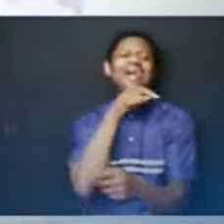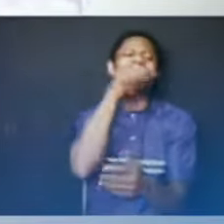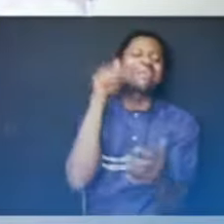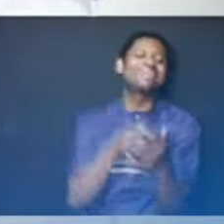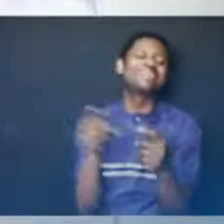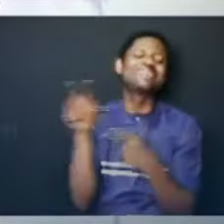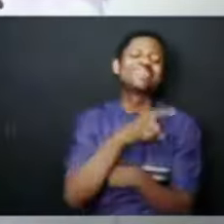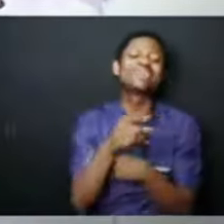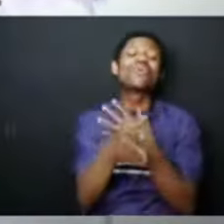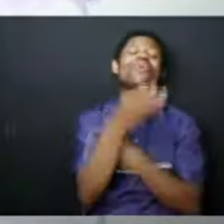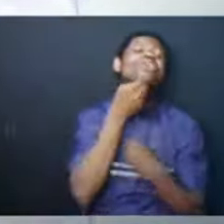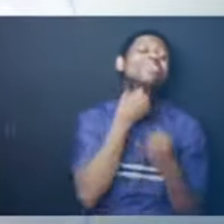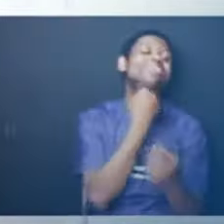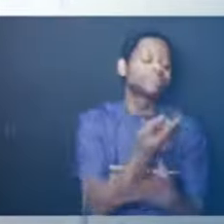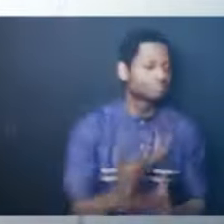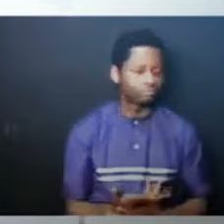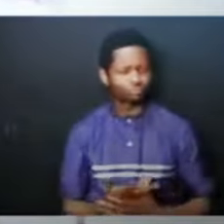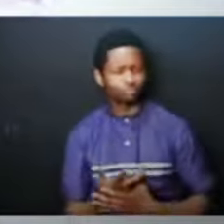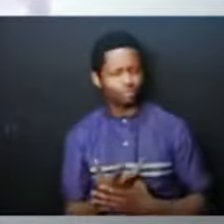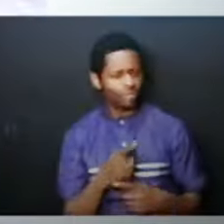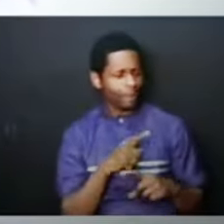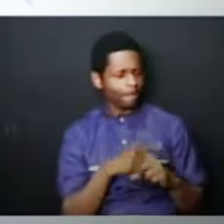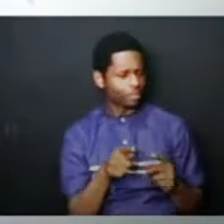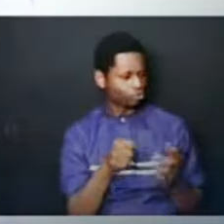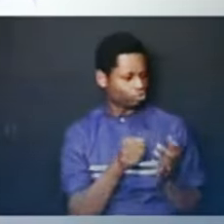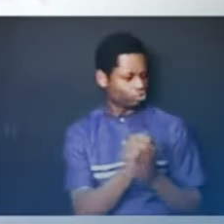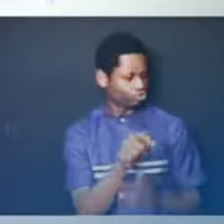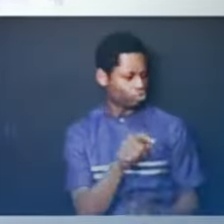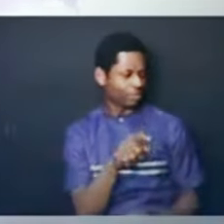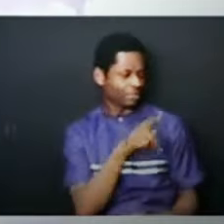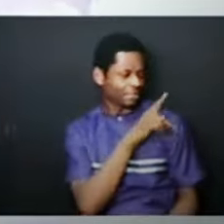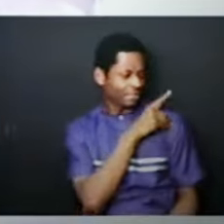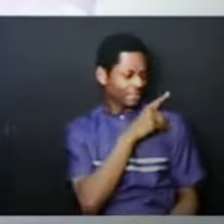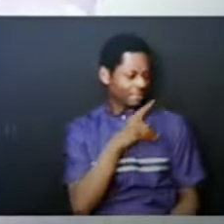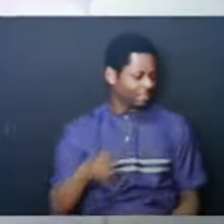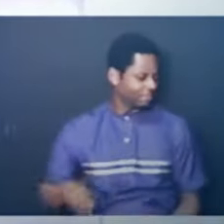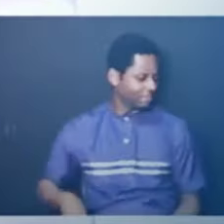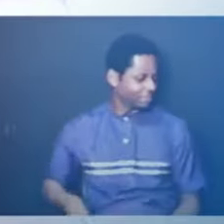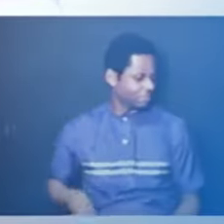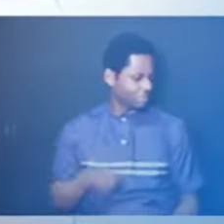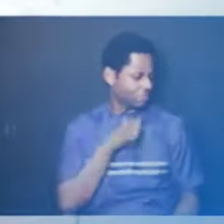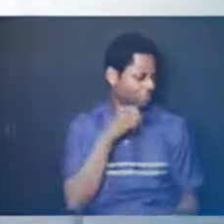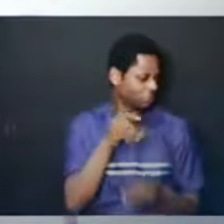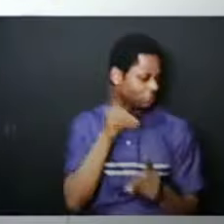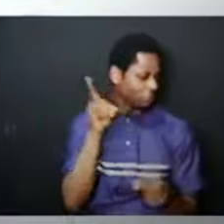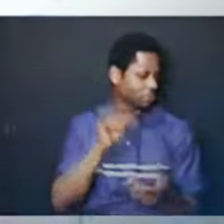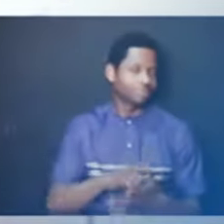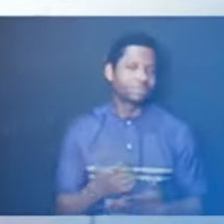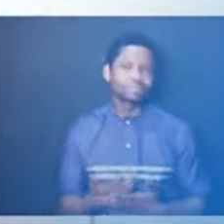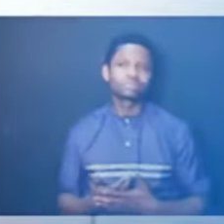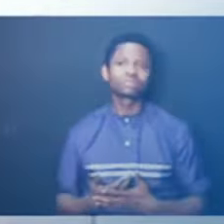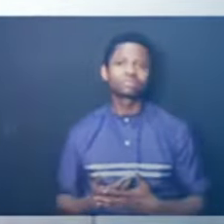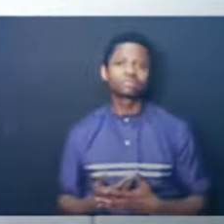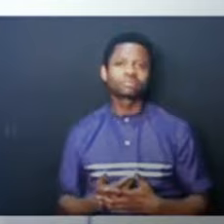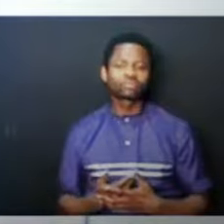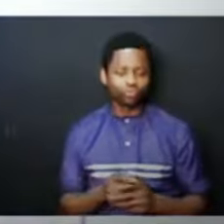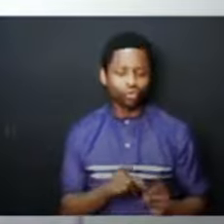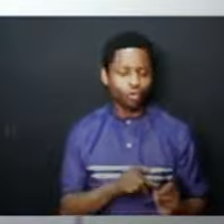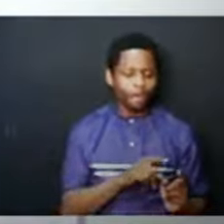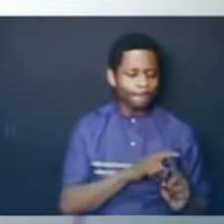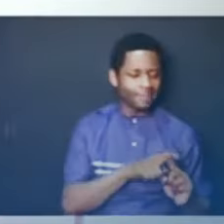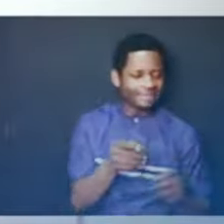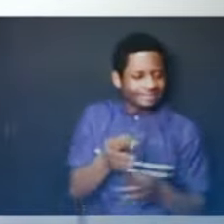about. But David would not do that. Now, to David, oh yes, sir. He even went ahead and then tried, he cut the piece